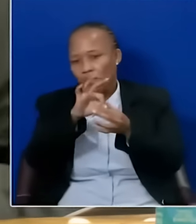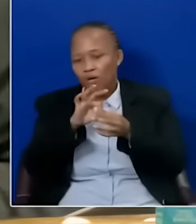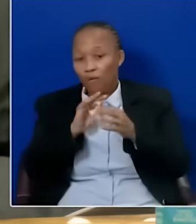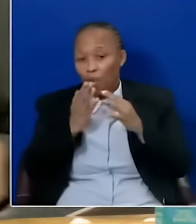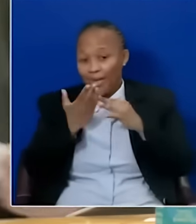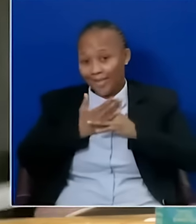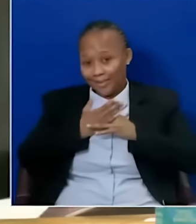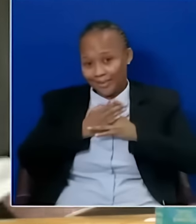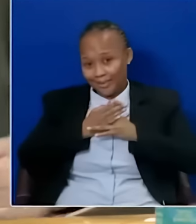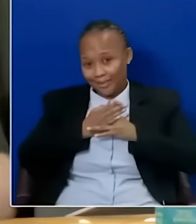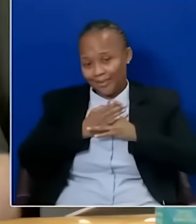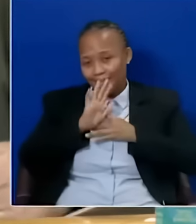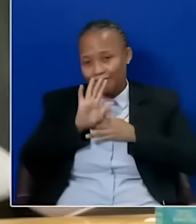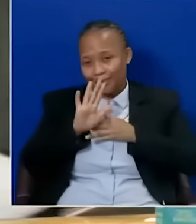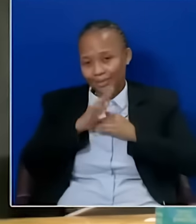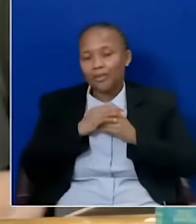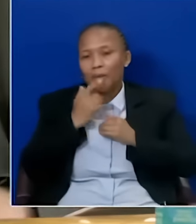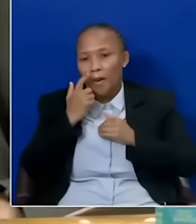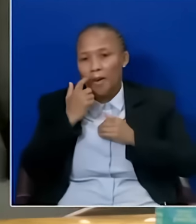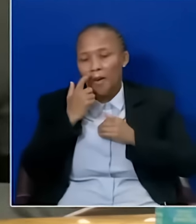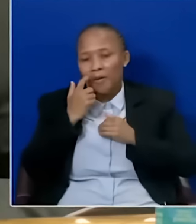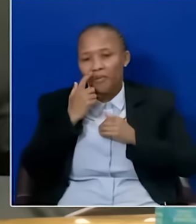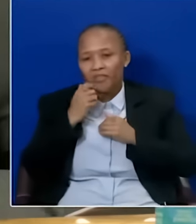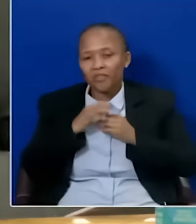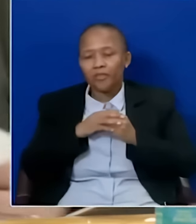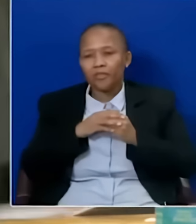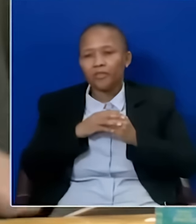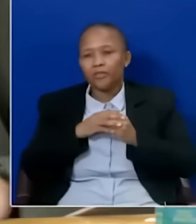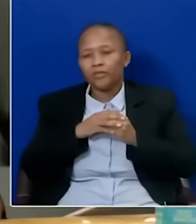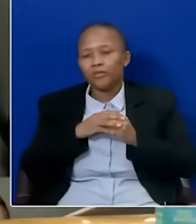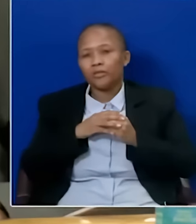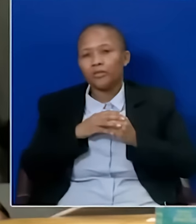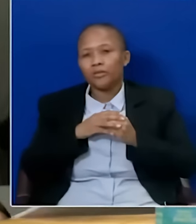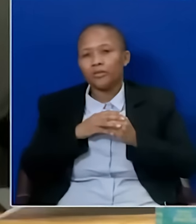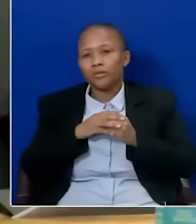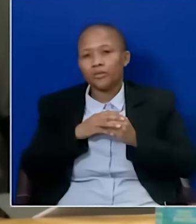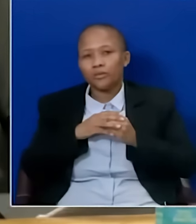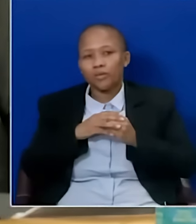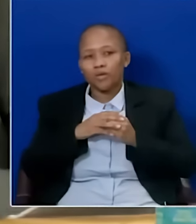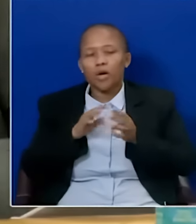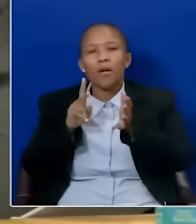And it's an issue that you tackle from the top of page 22.